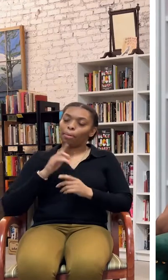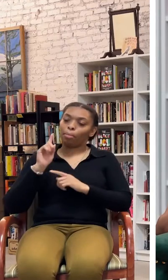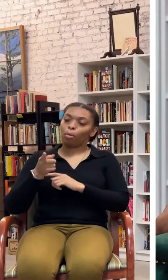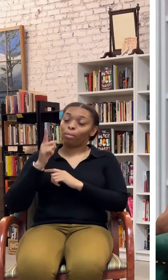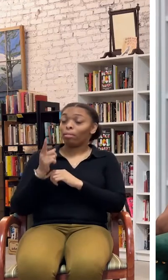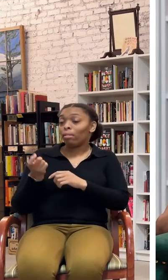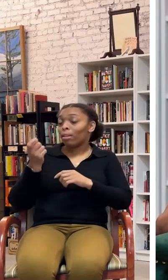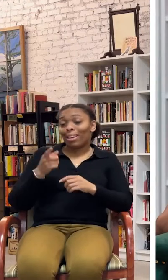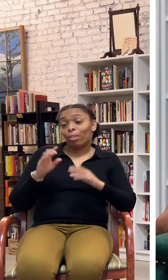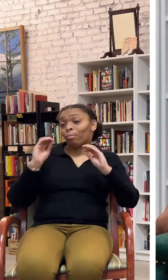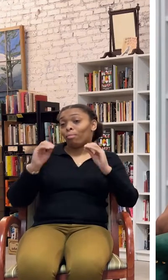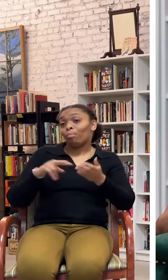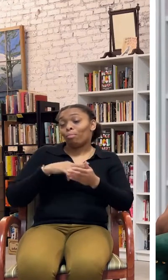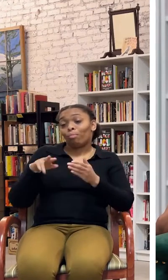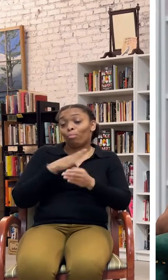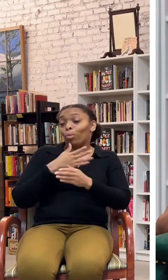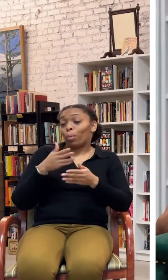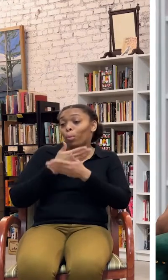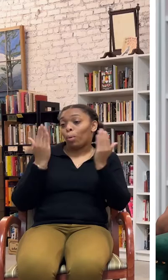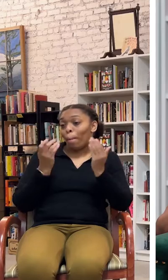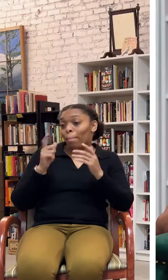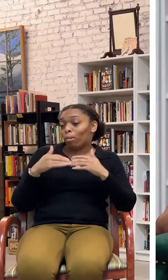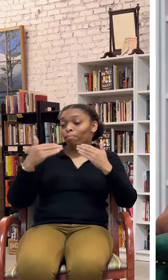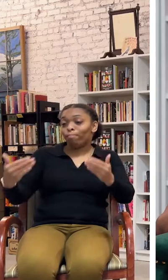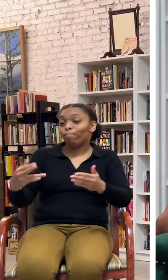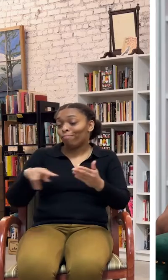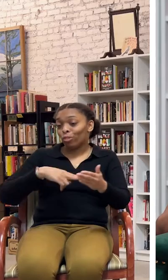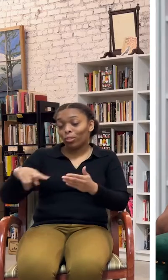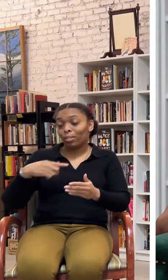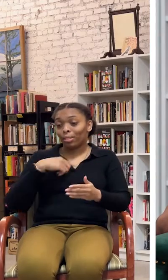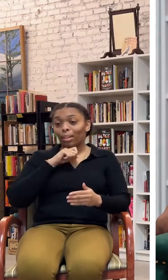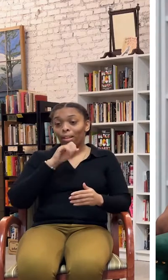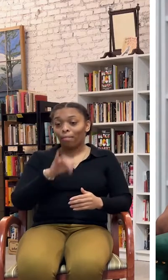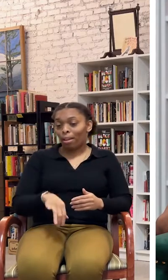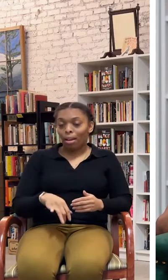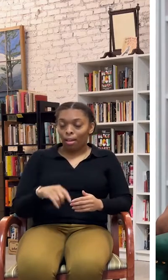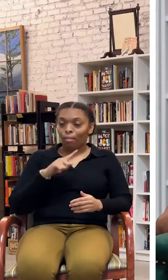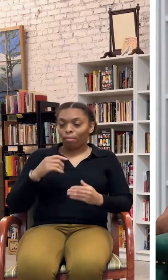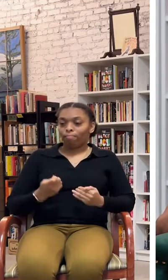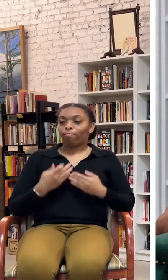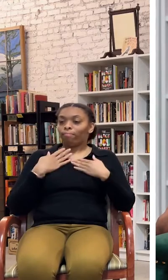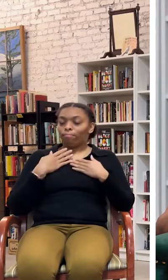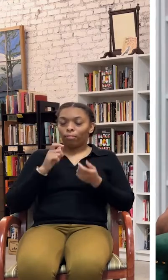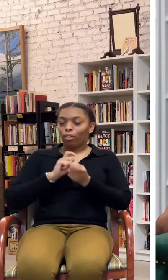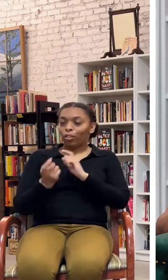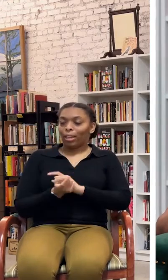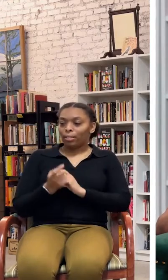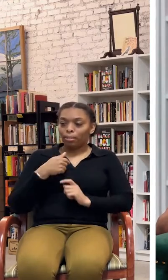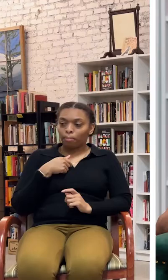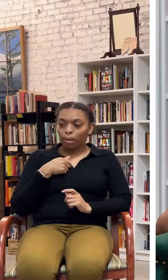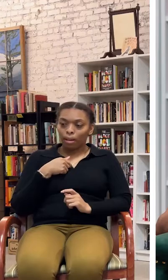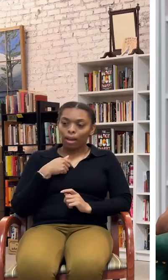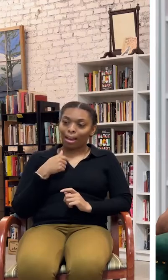"There's no music. I'm gonna just bust out in my little dance," you know? That I love that, and that gives me so much life. And yeah, that changes something for me, which then